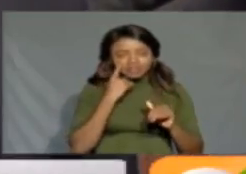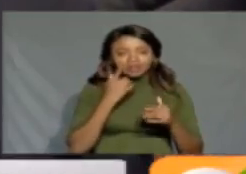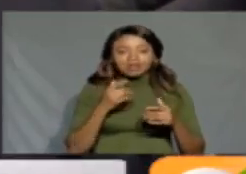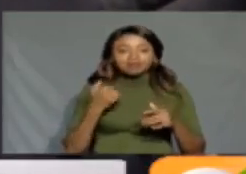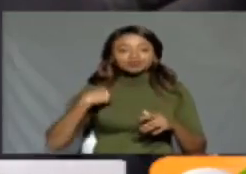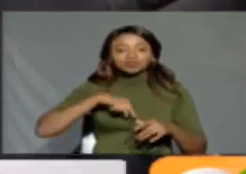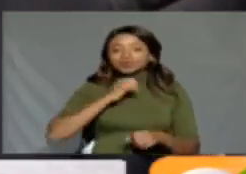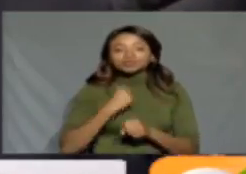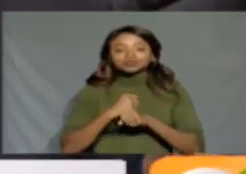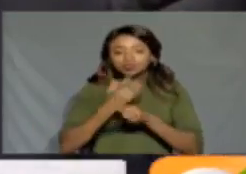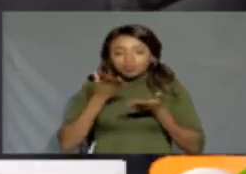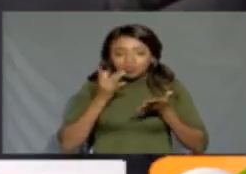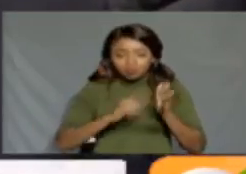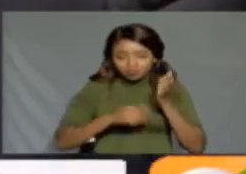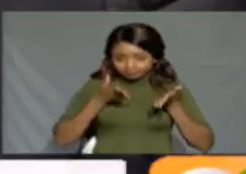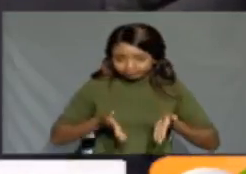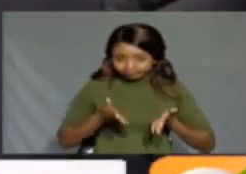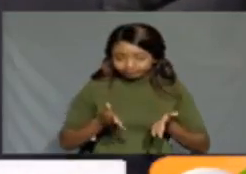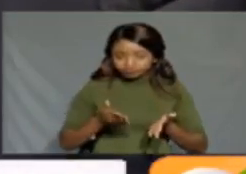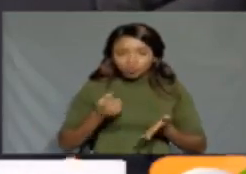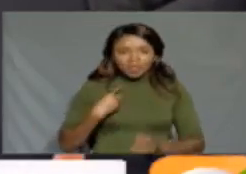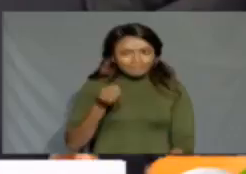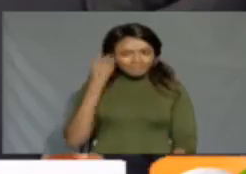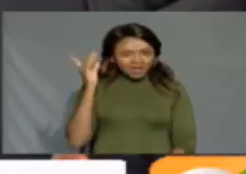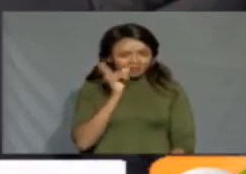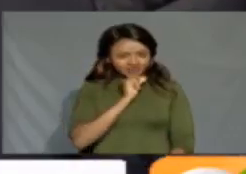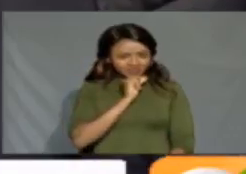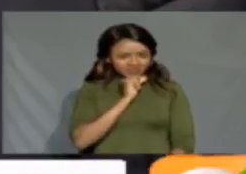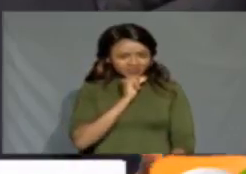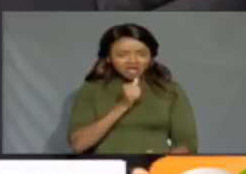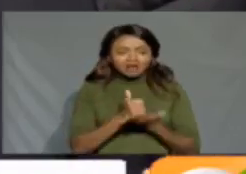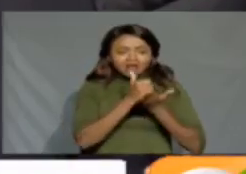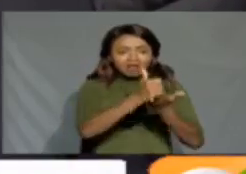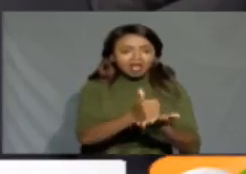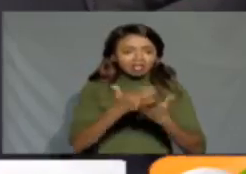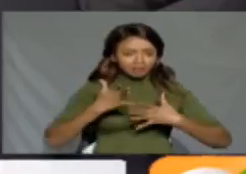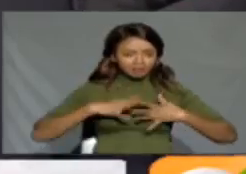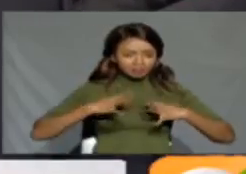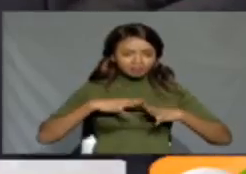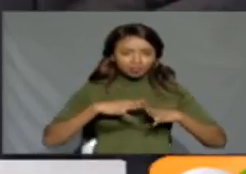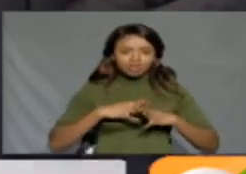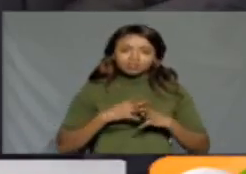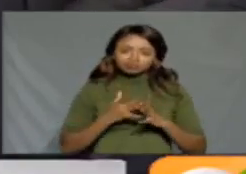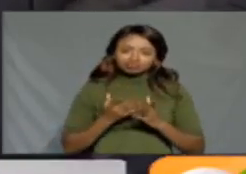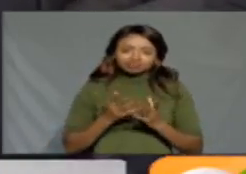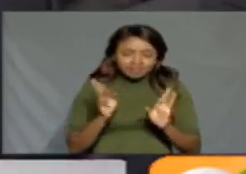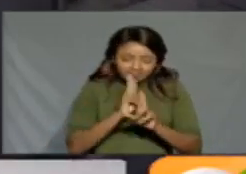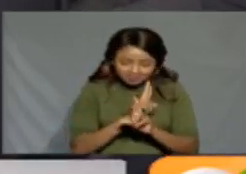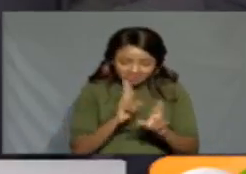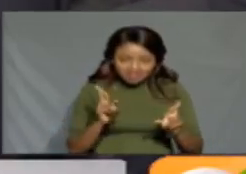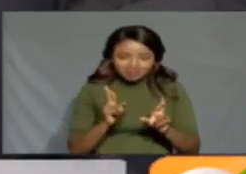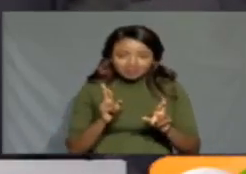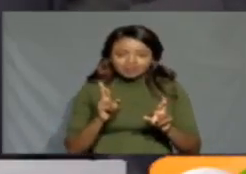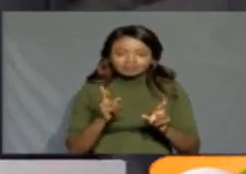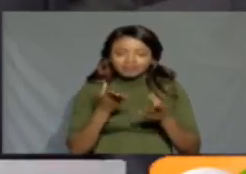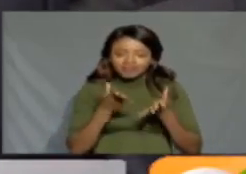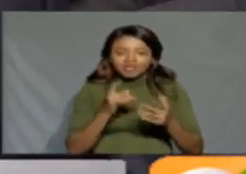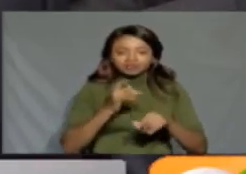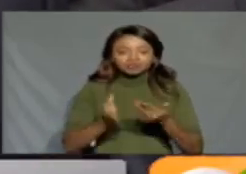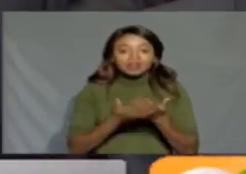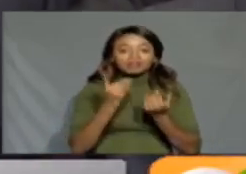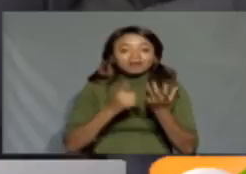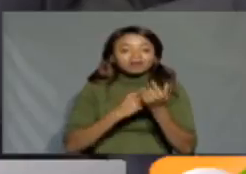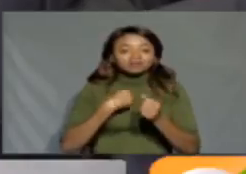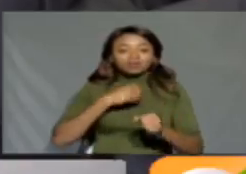we need to do is to make sure that, you know, wherever we need to assist our people to be available for that time. We really want to